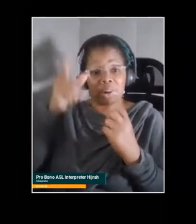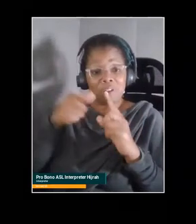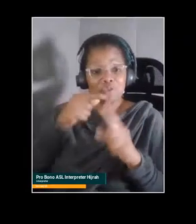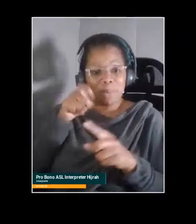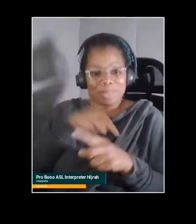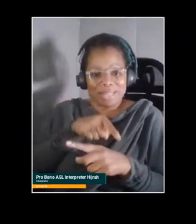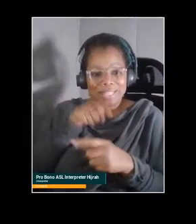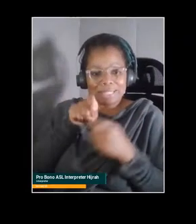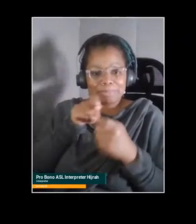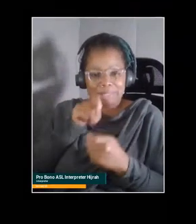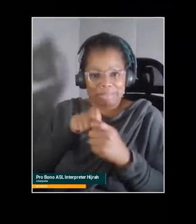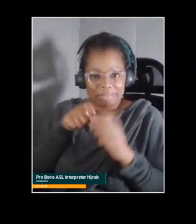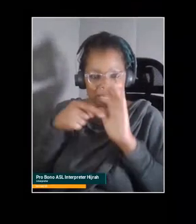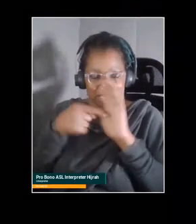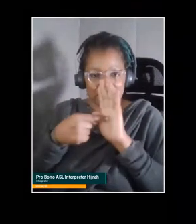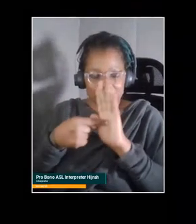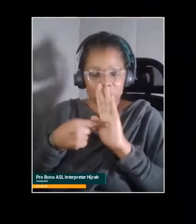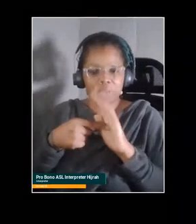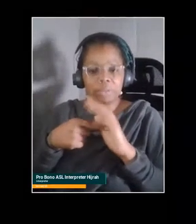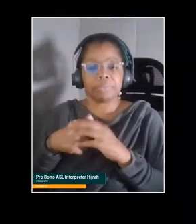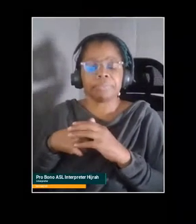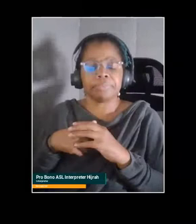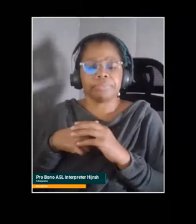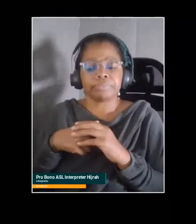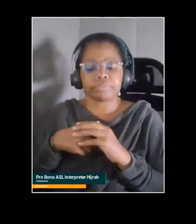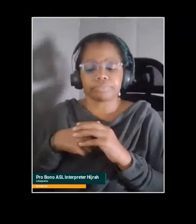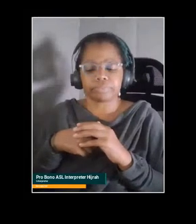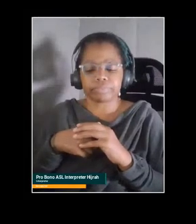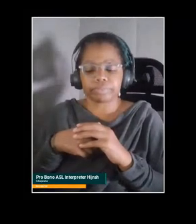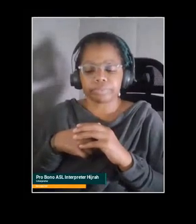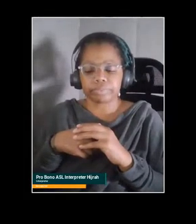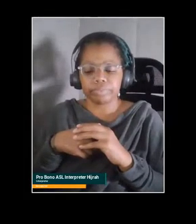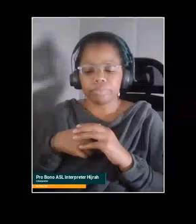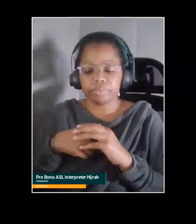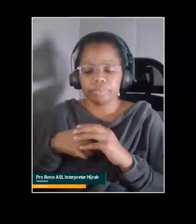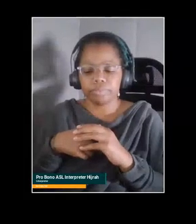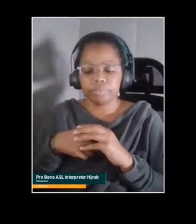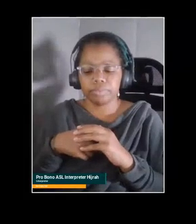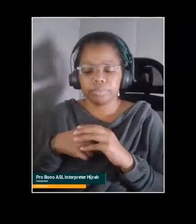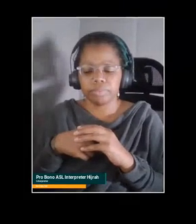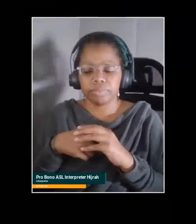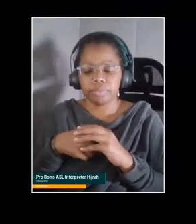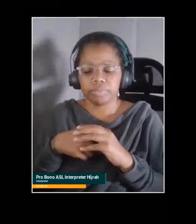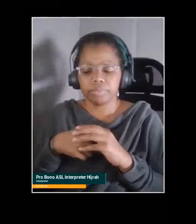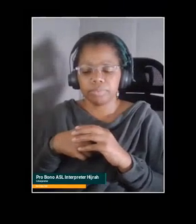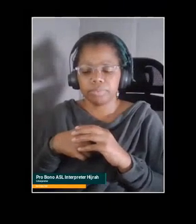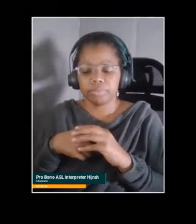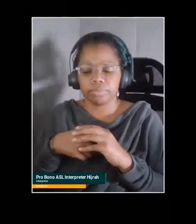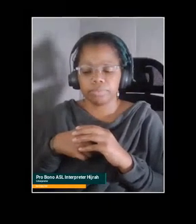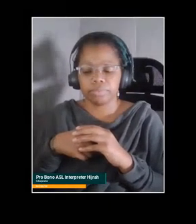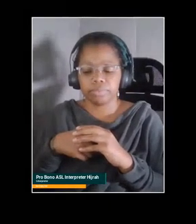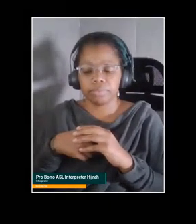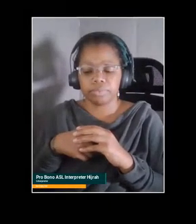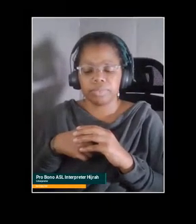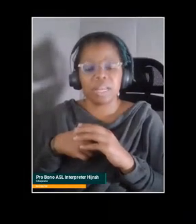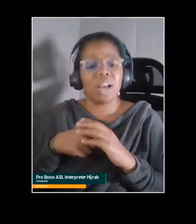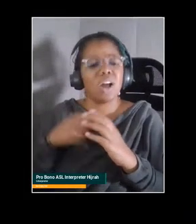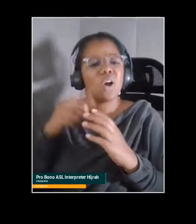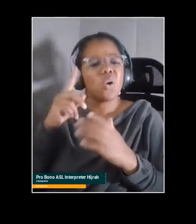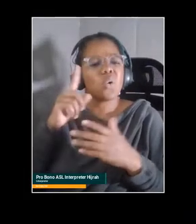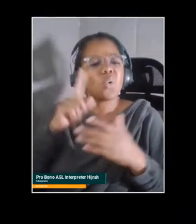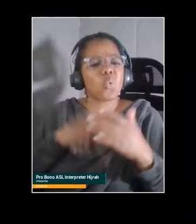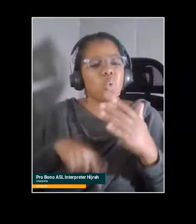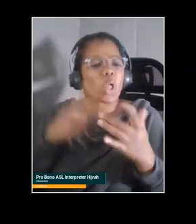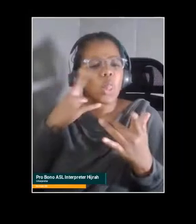example was kind of what rebuilding infrastructure might